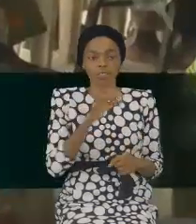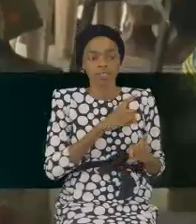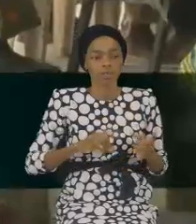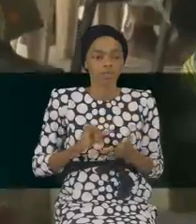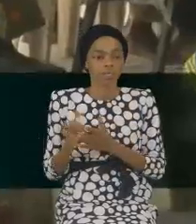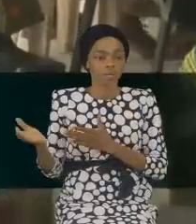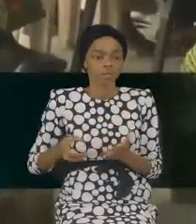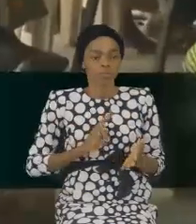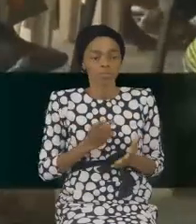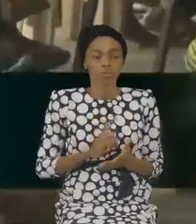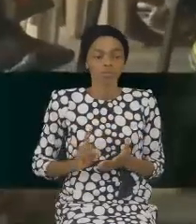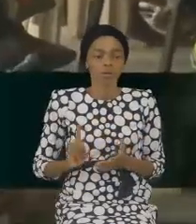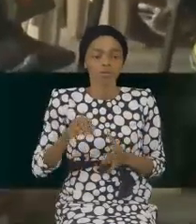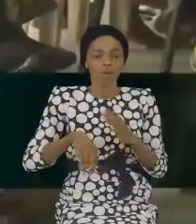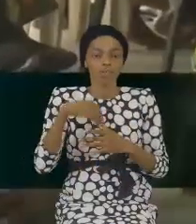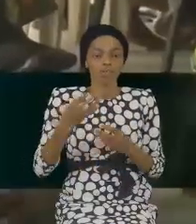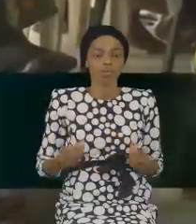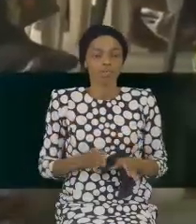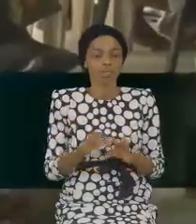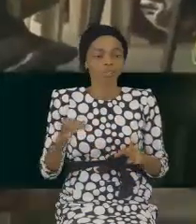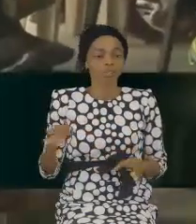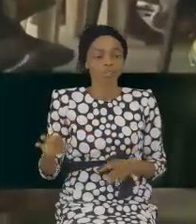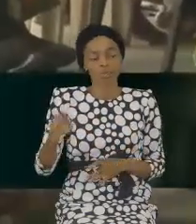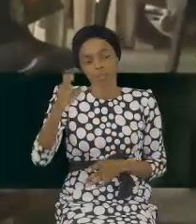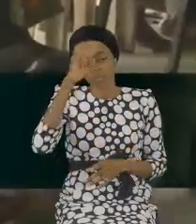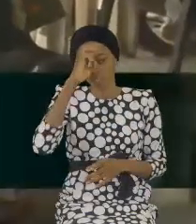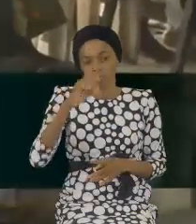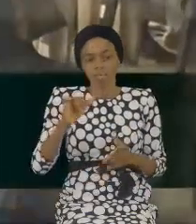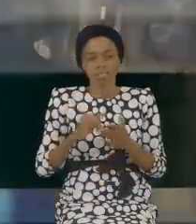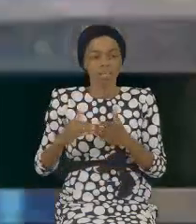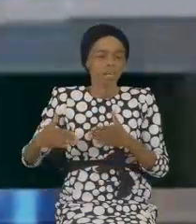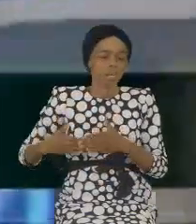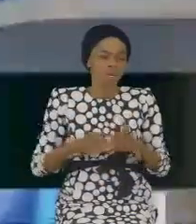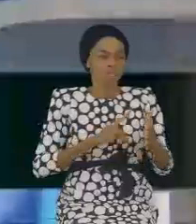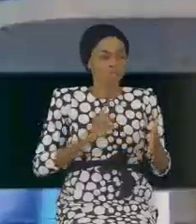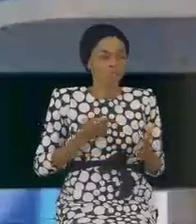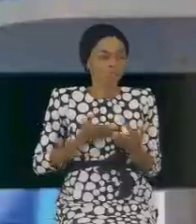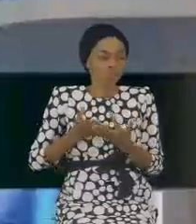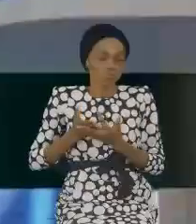out of the land of Egypt and led us through